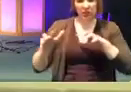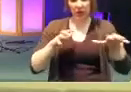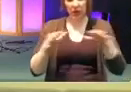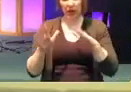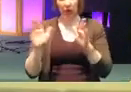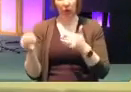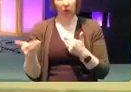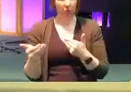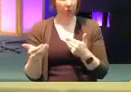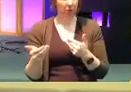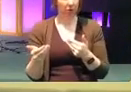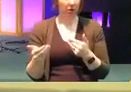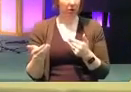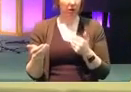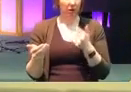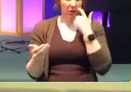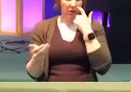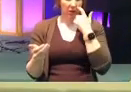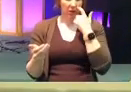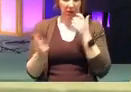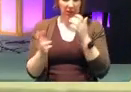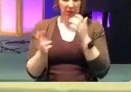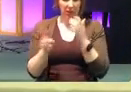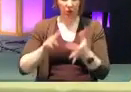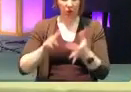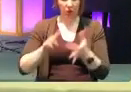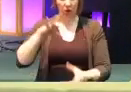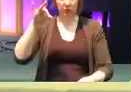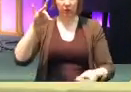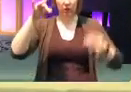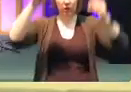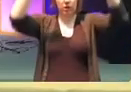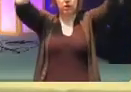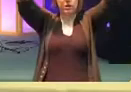room, and the Holy Spirit came into that room